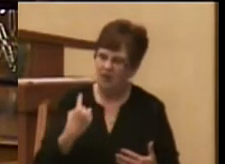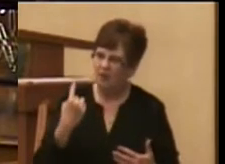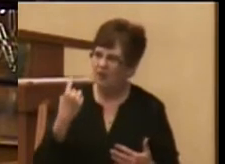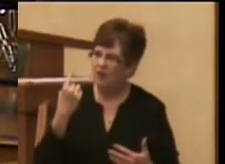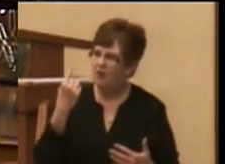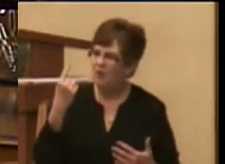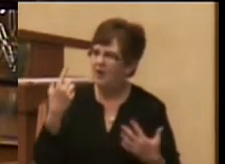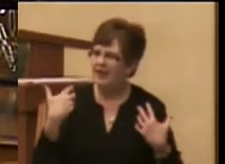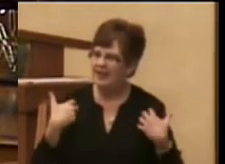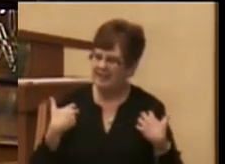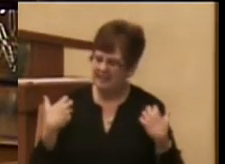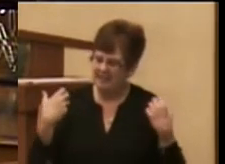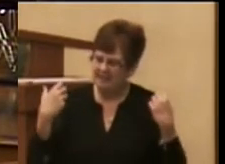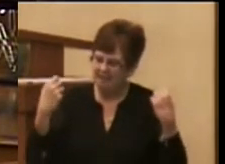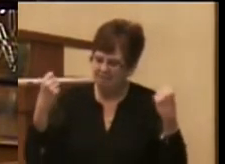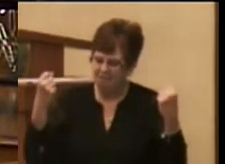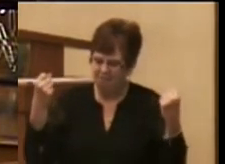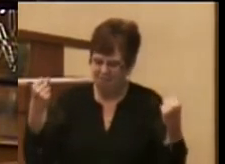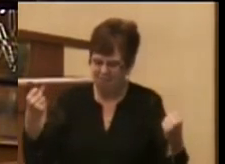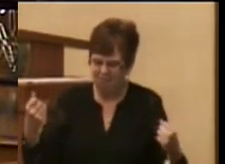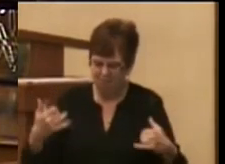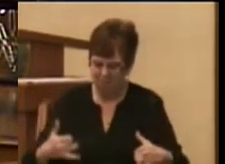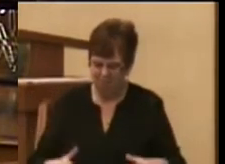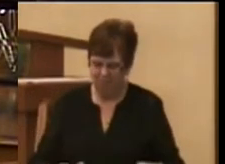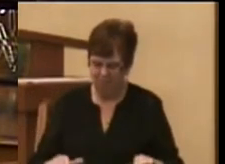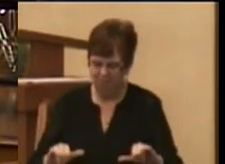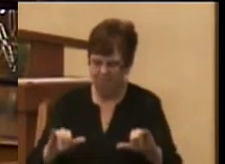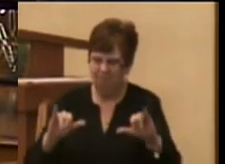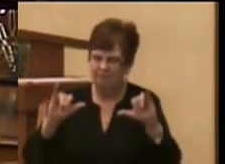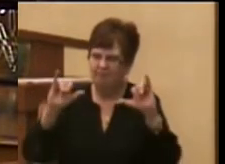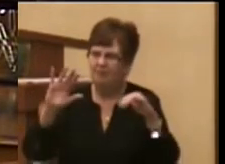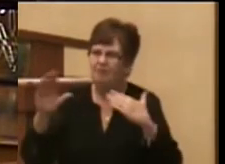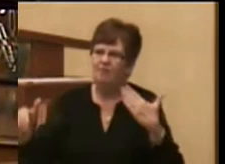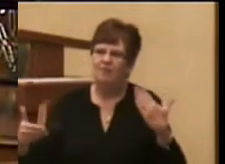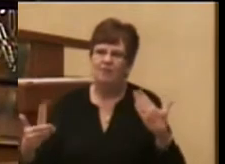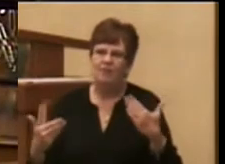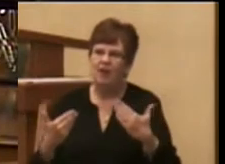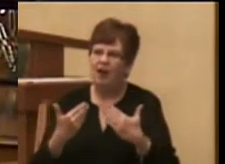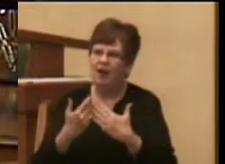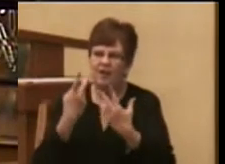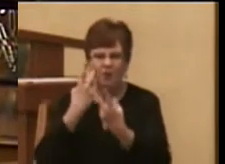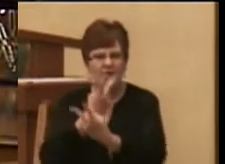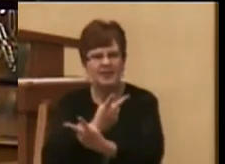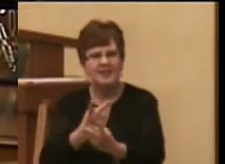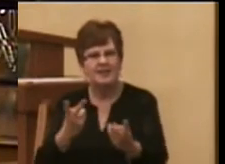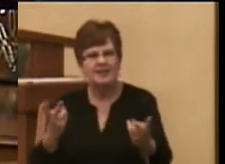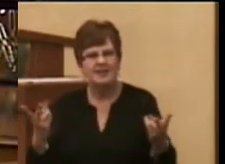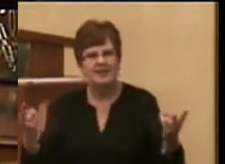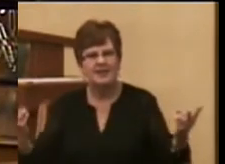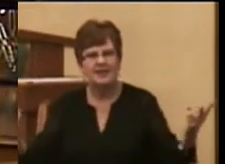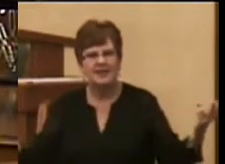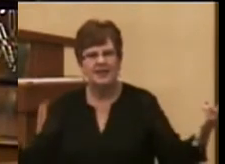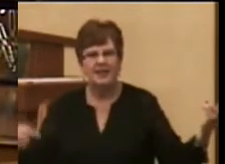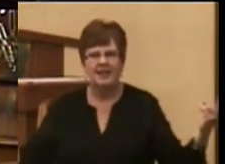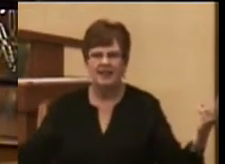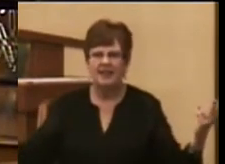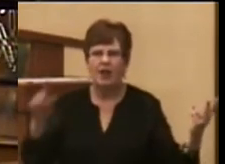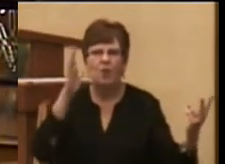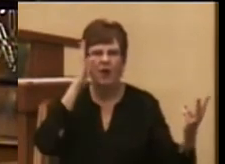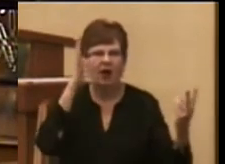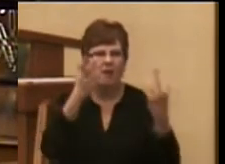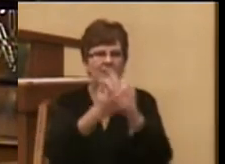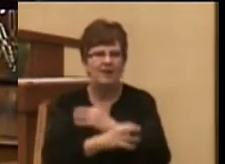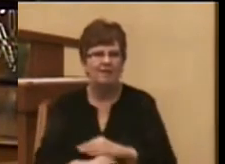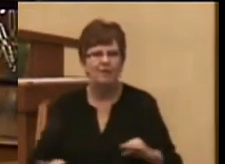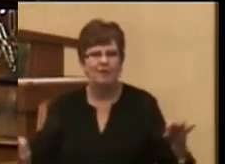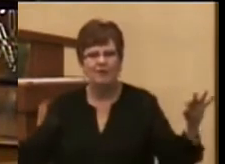in sin. All the blind will see, the lame will all run free,